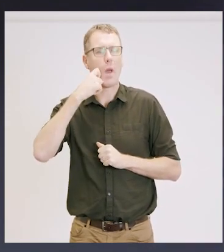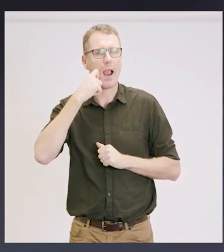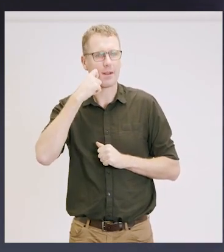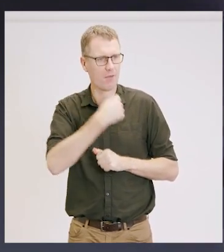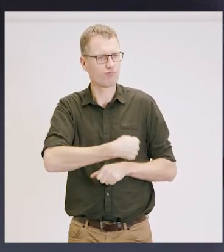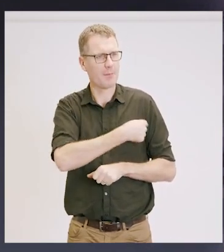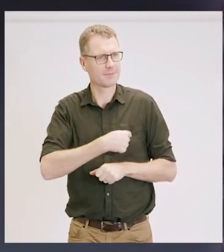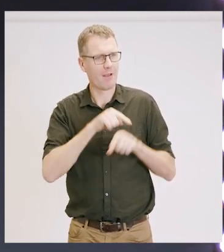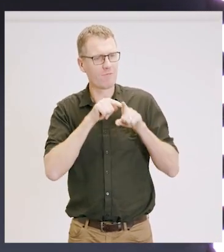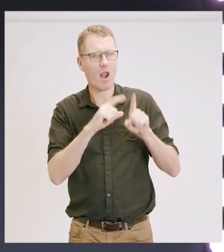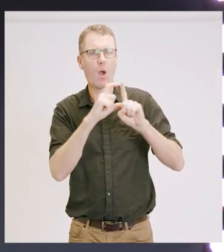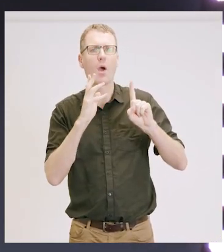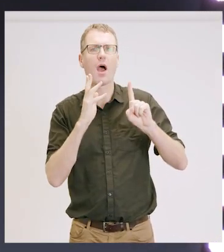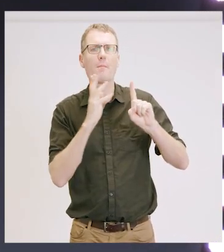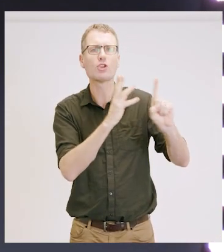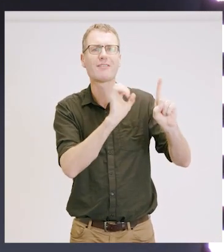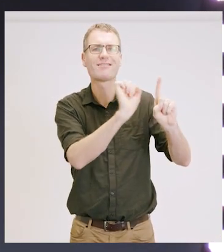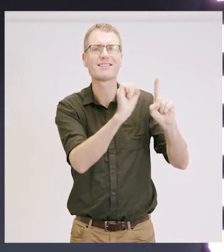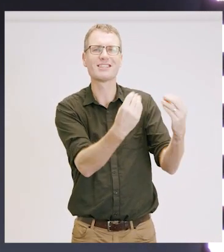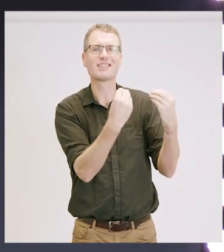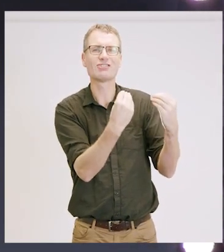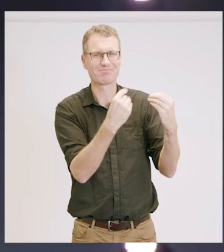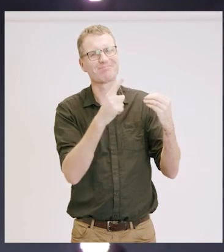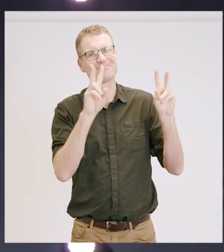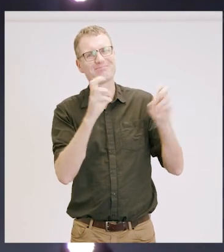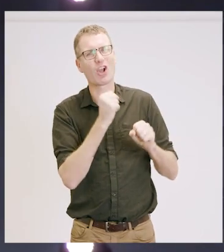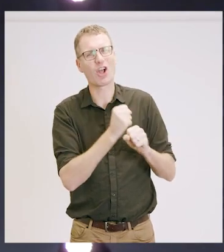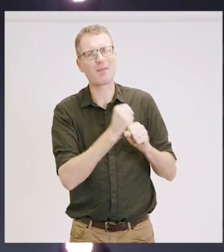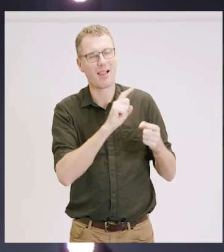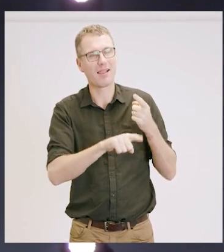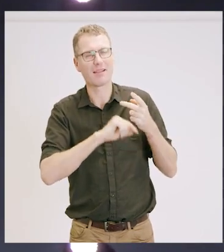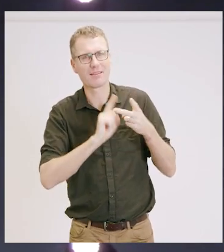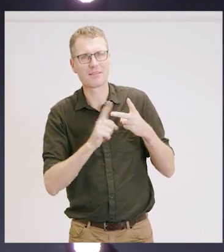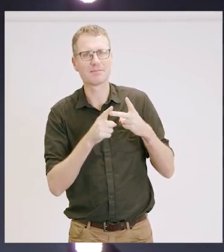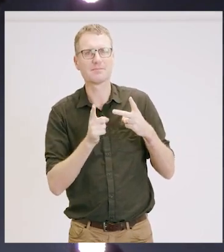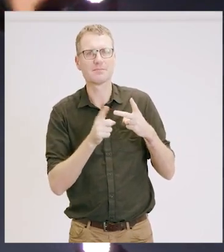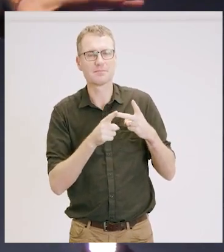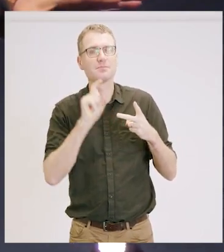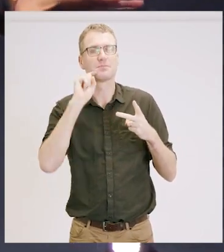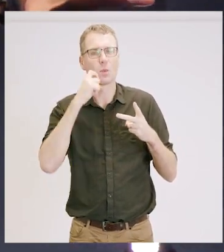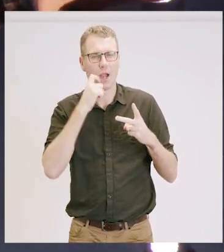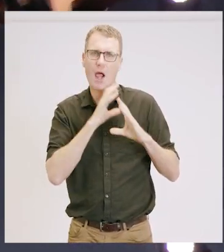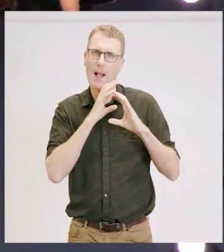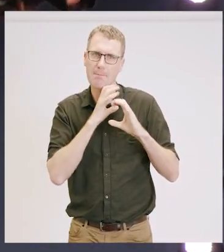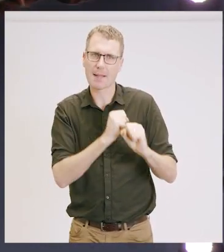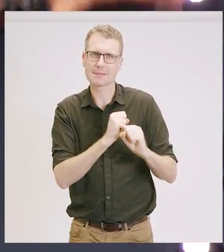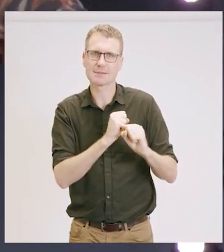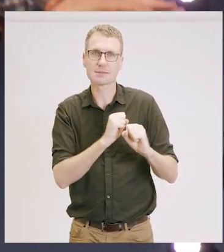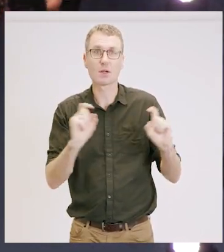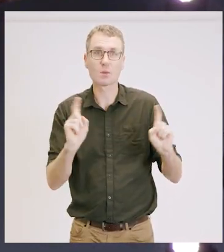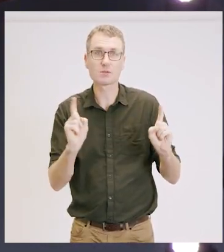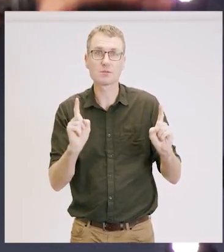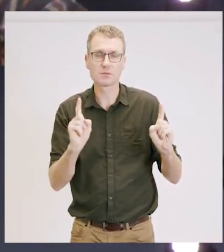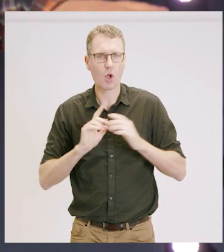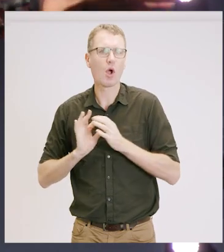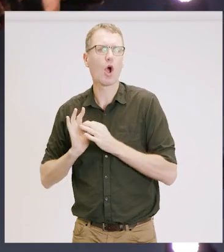of the apostles, which is the gospel. And the next thing we're going to do is we're going to commit ourselves to koinonia,